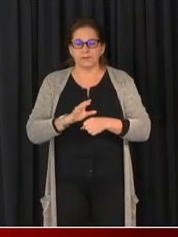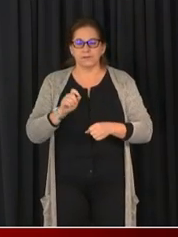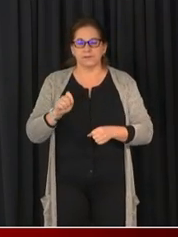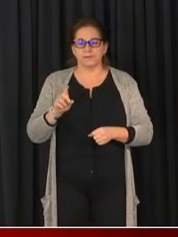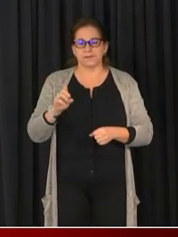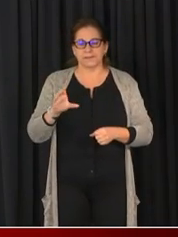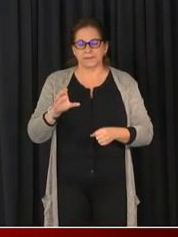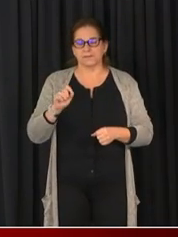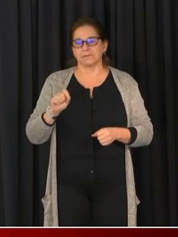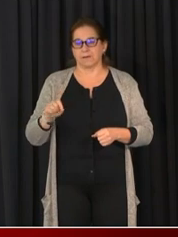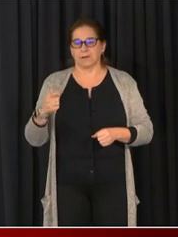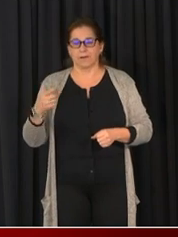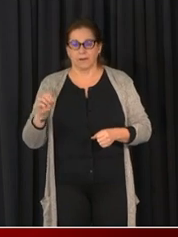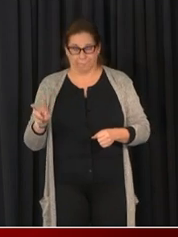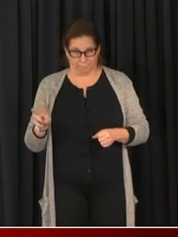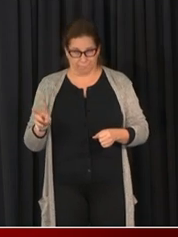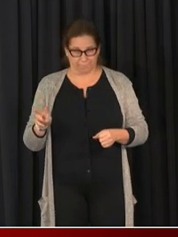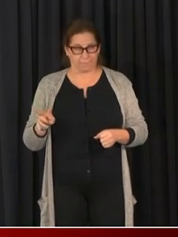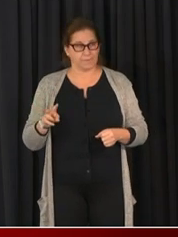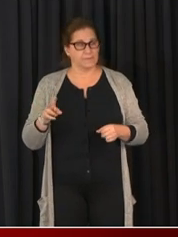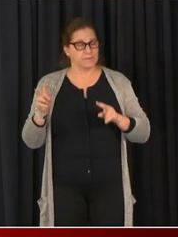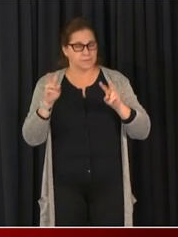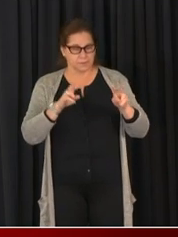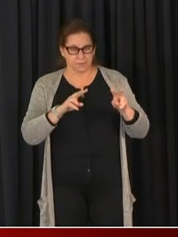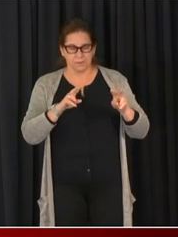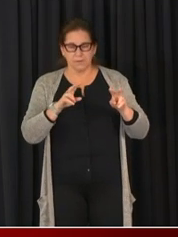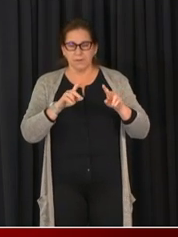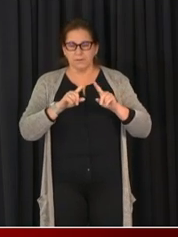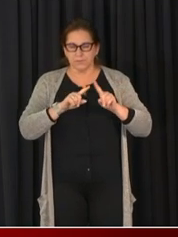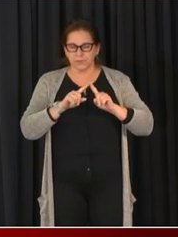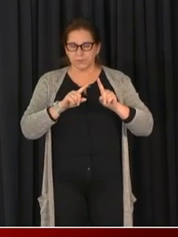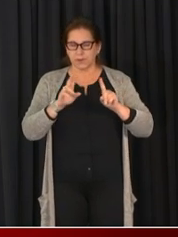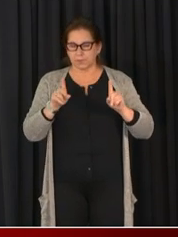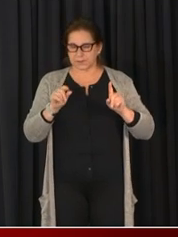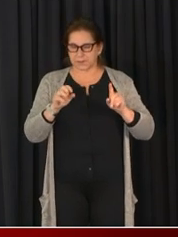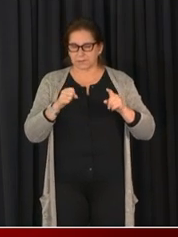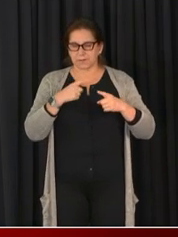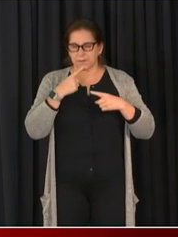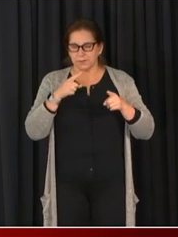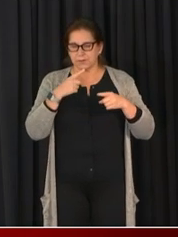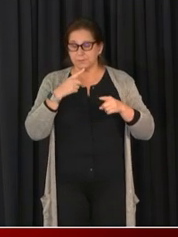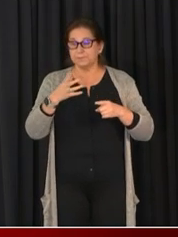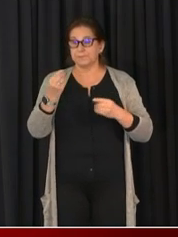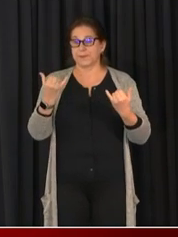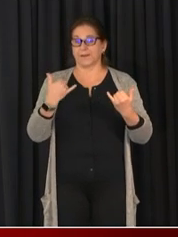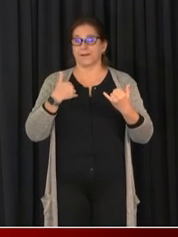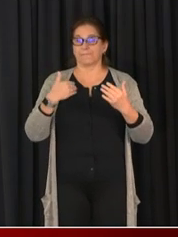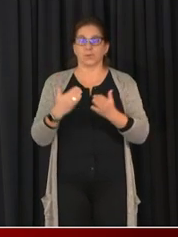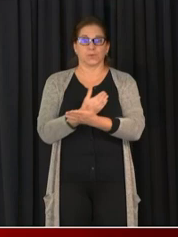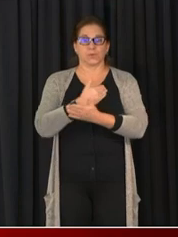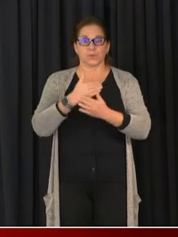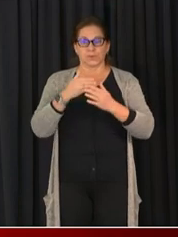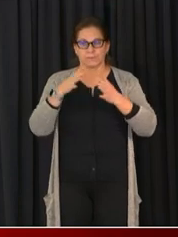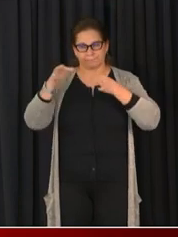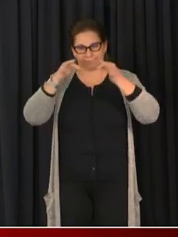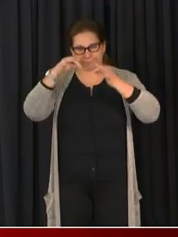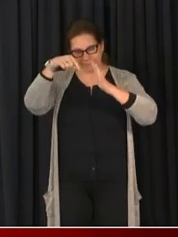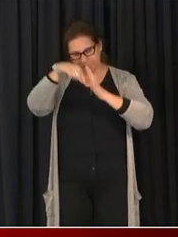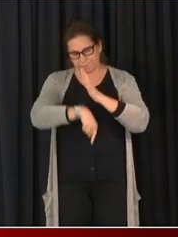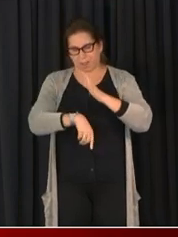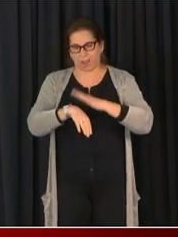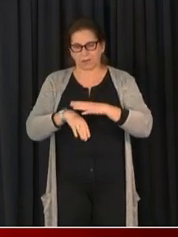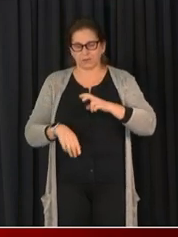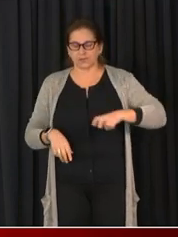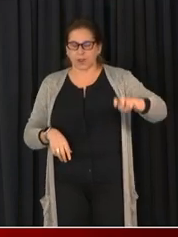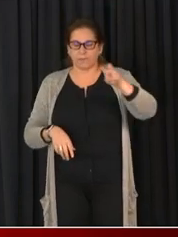coronavirus.dc.gov. Today, we are also announcing an updated travel advisory, as I mentioned we would.